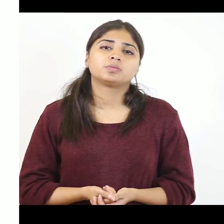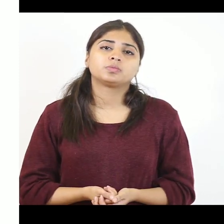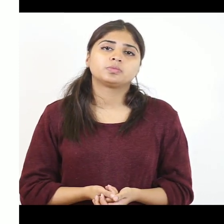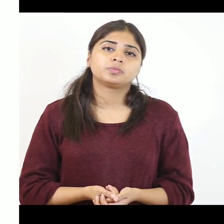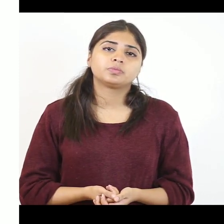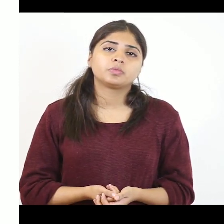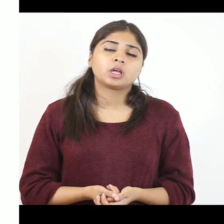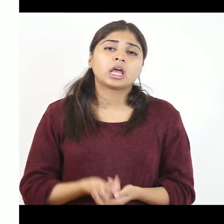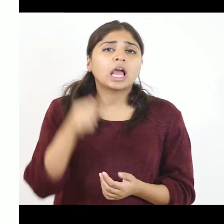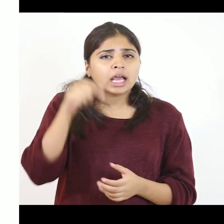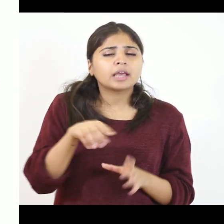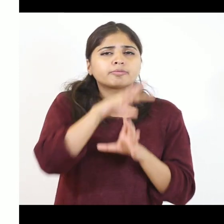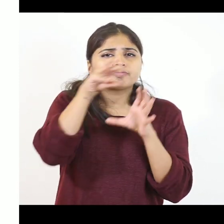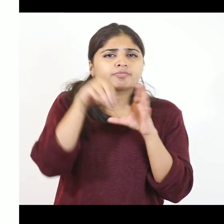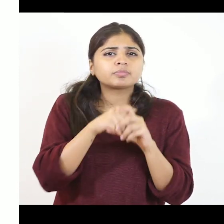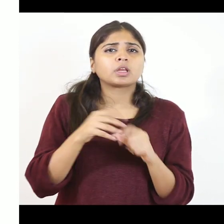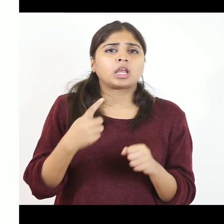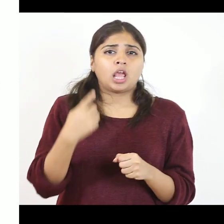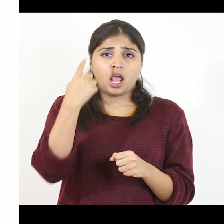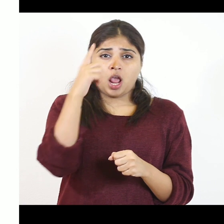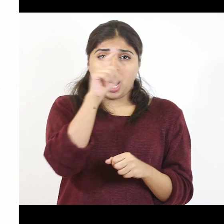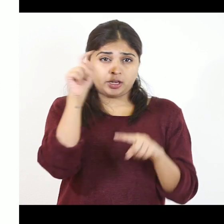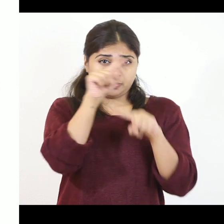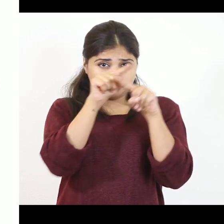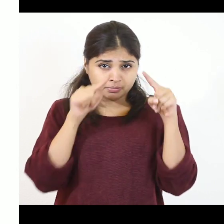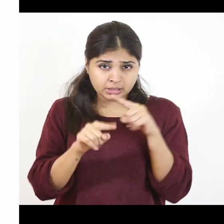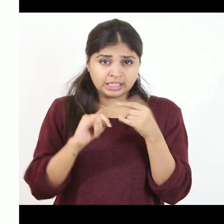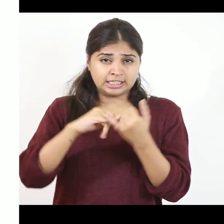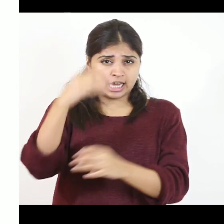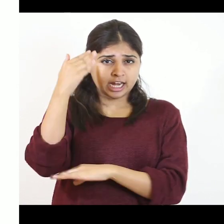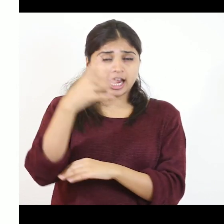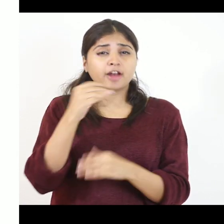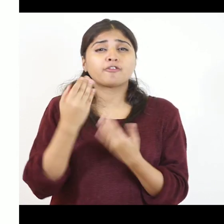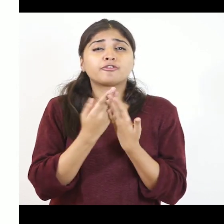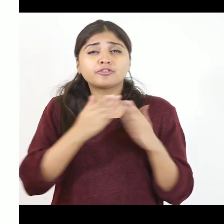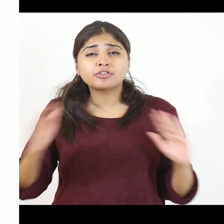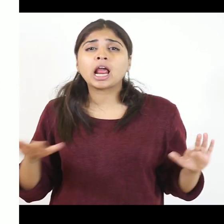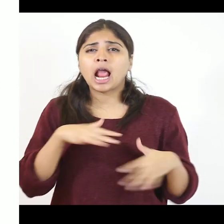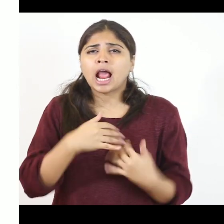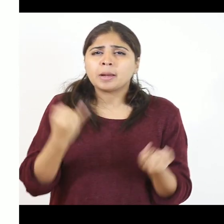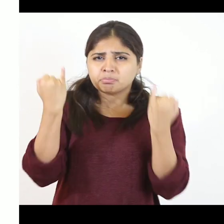accurate, standardized, and free of error information.